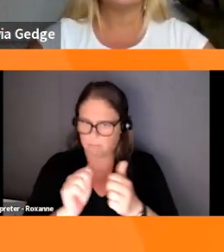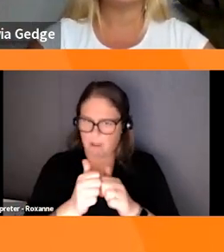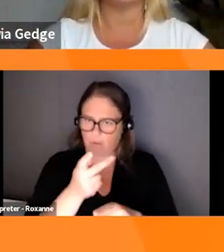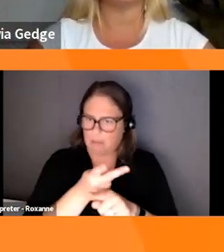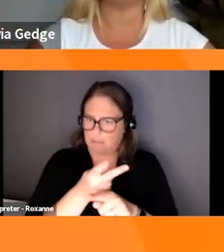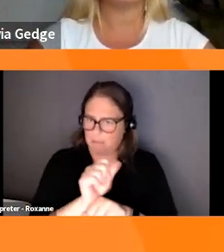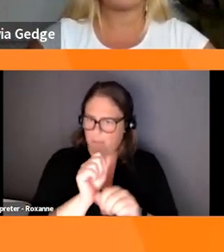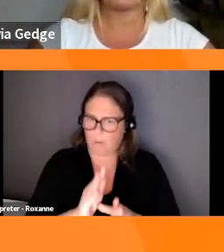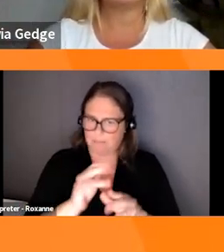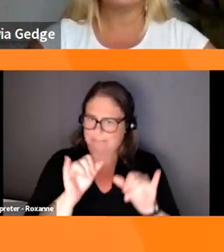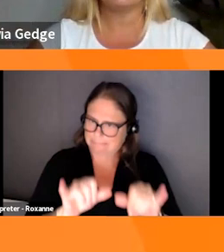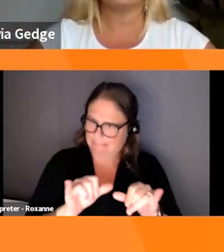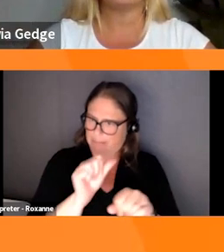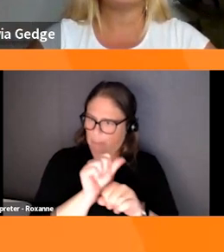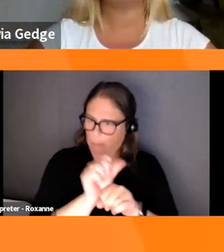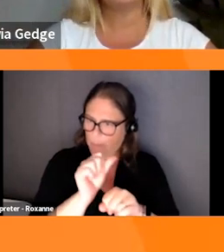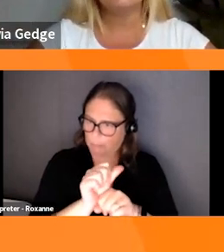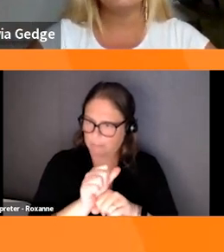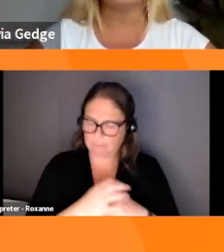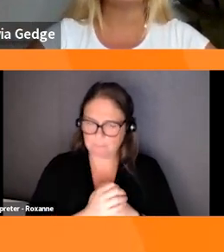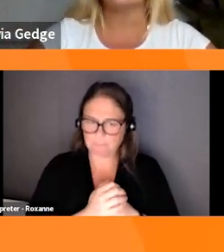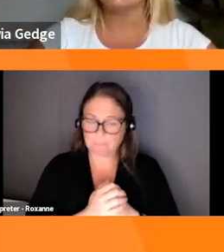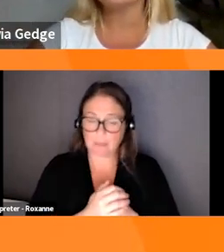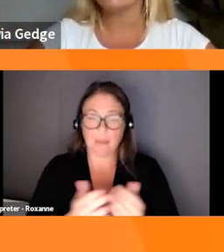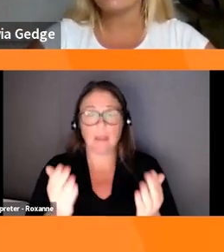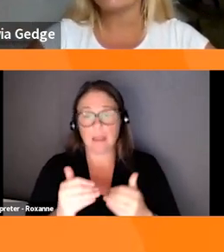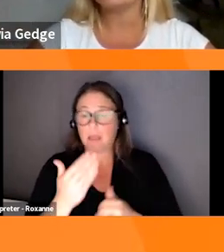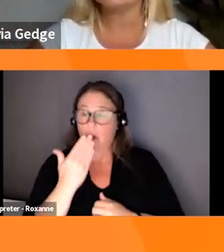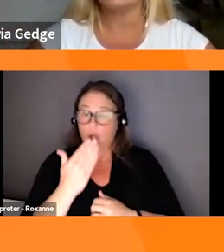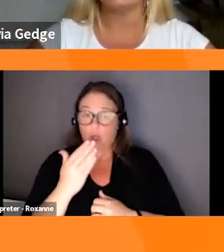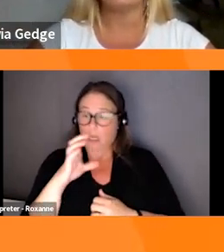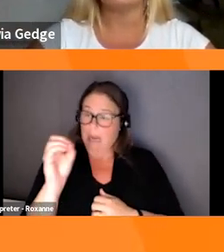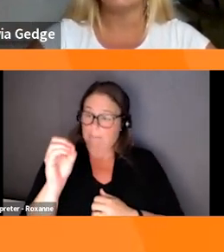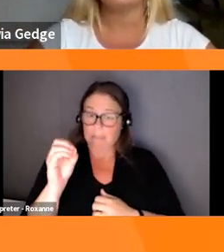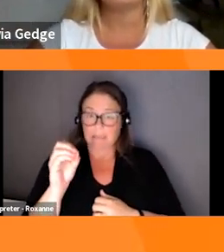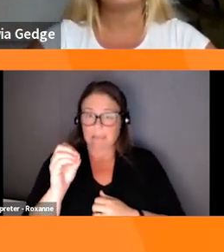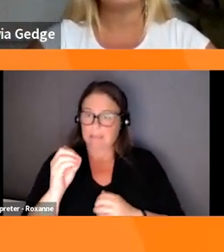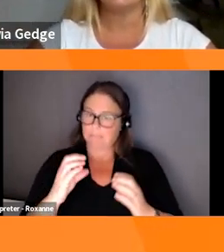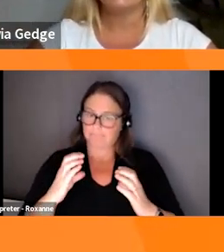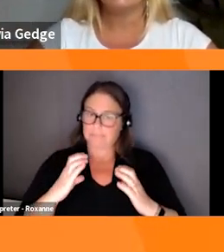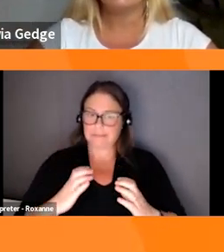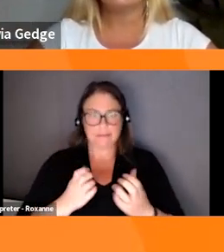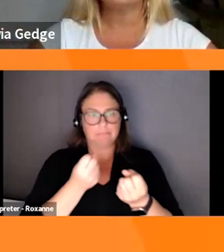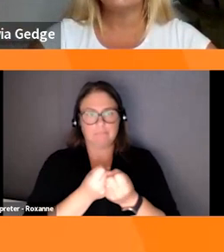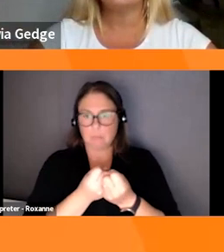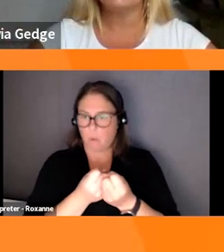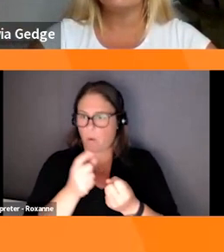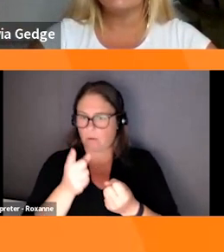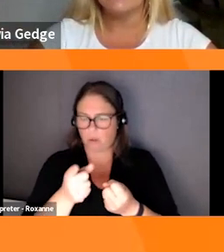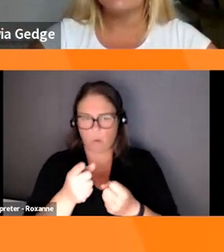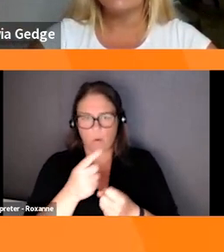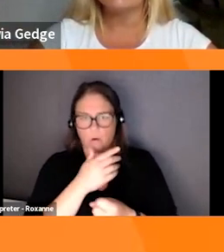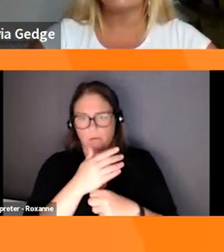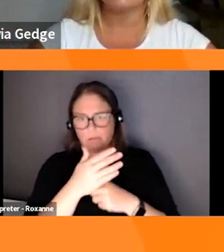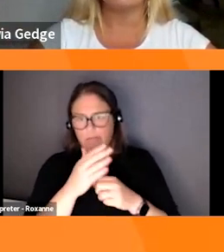corporate citizen good corporate citizen and having good sustainability practices can look good with